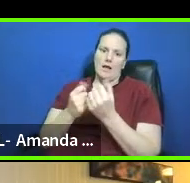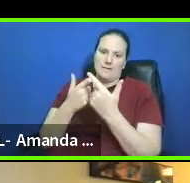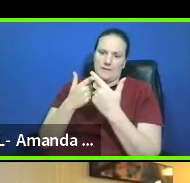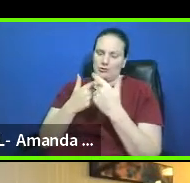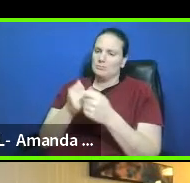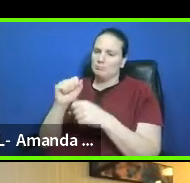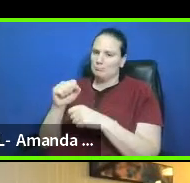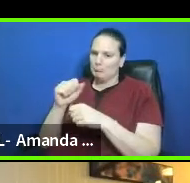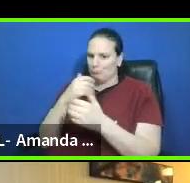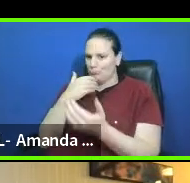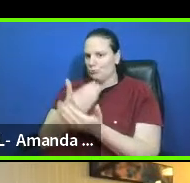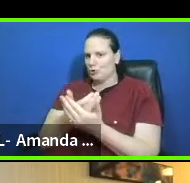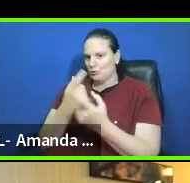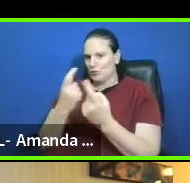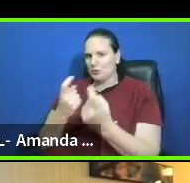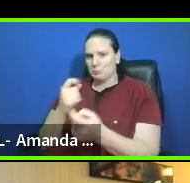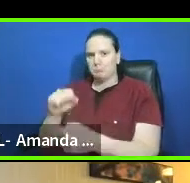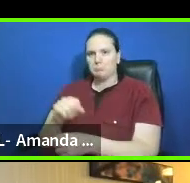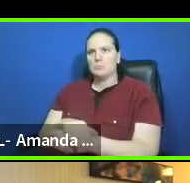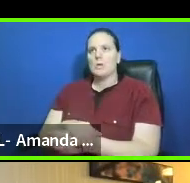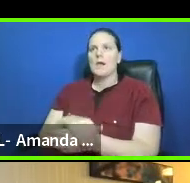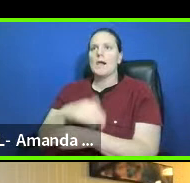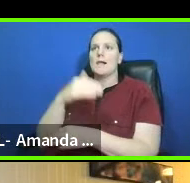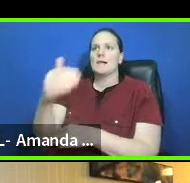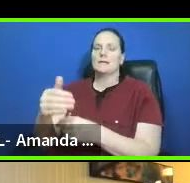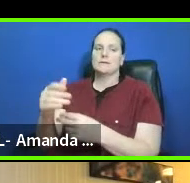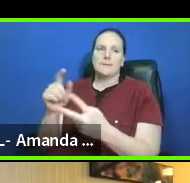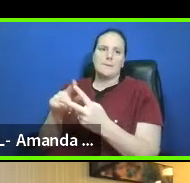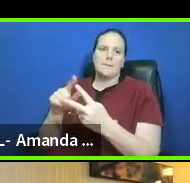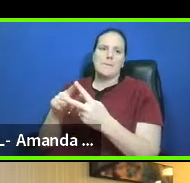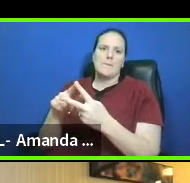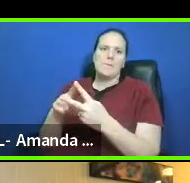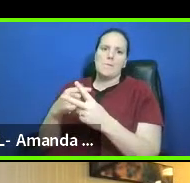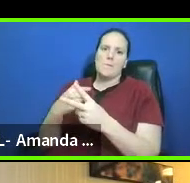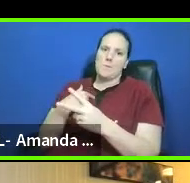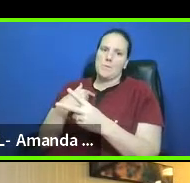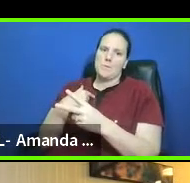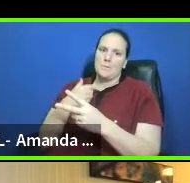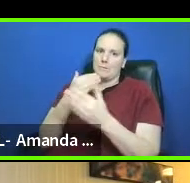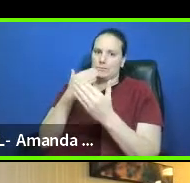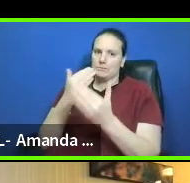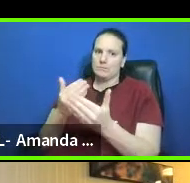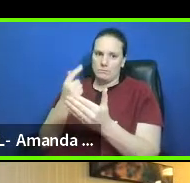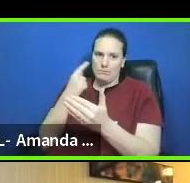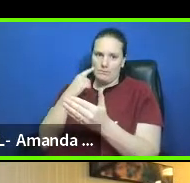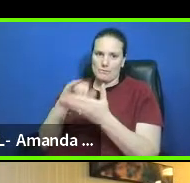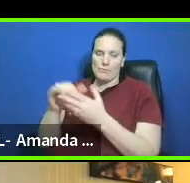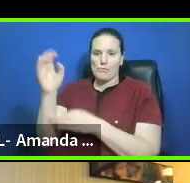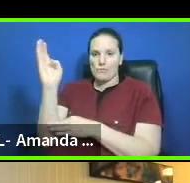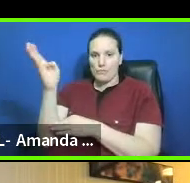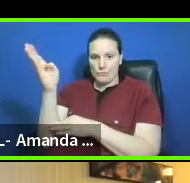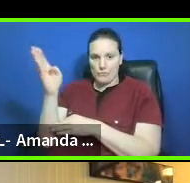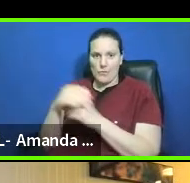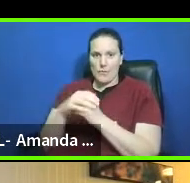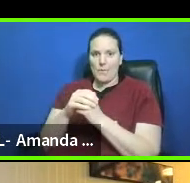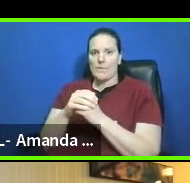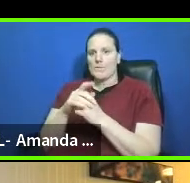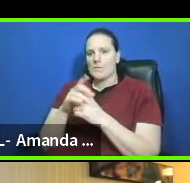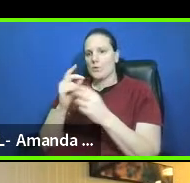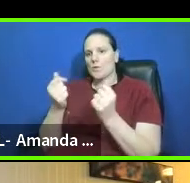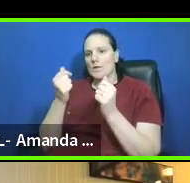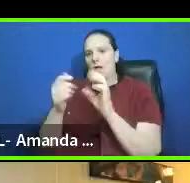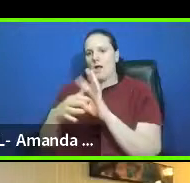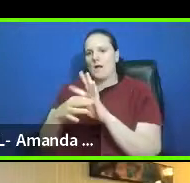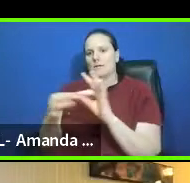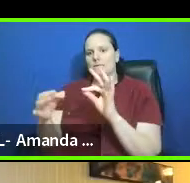yeah, that's good questions. Who's next? I guess that's me. Thank you for the presentation. Just a quick comment.